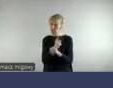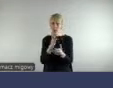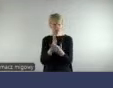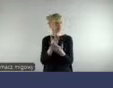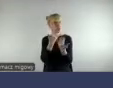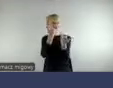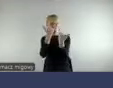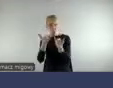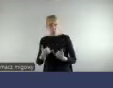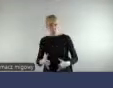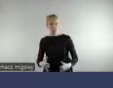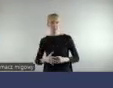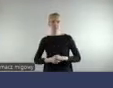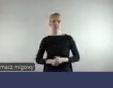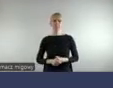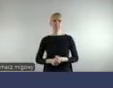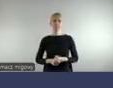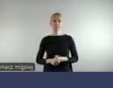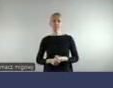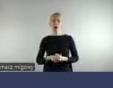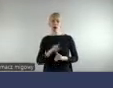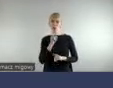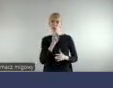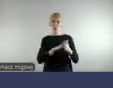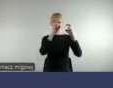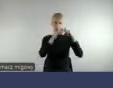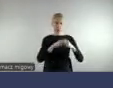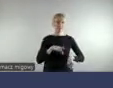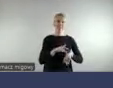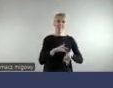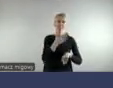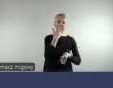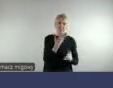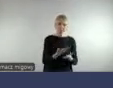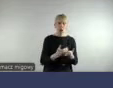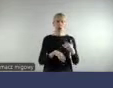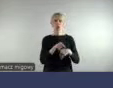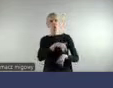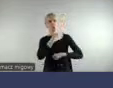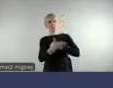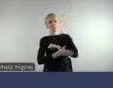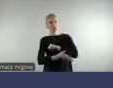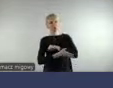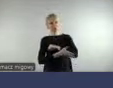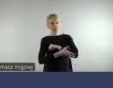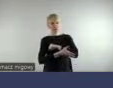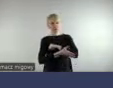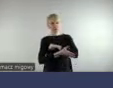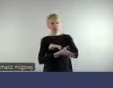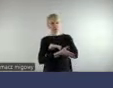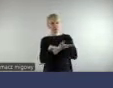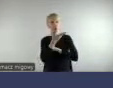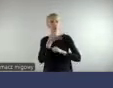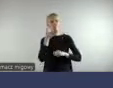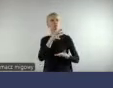is a common planning basis for regional stakeholders and also for municipalities for